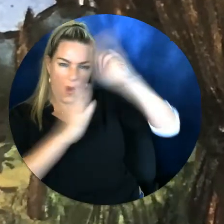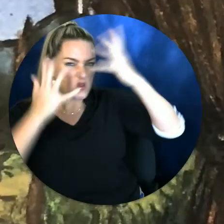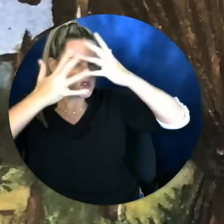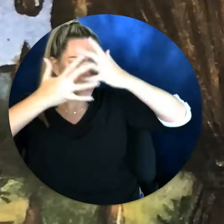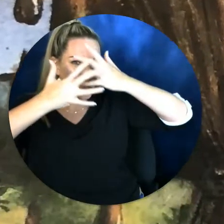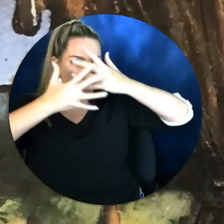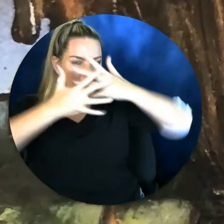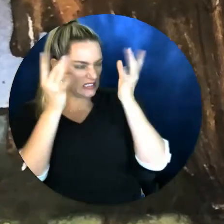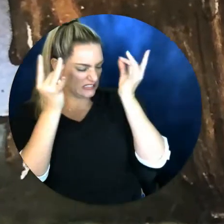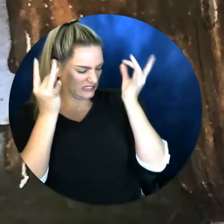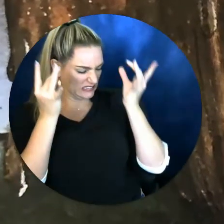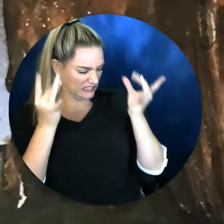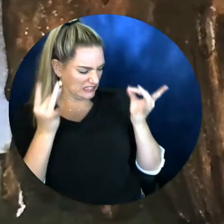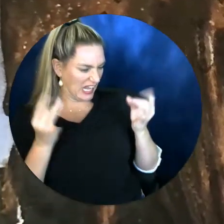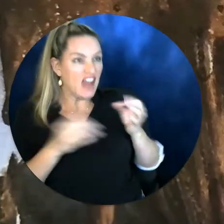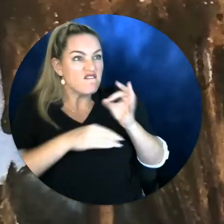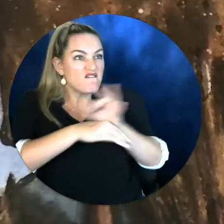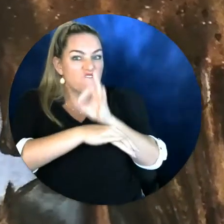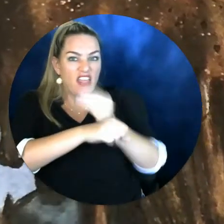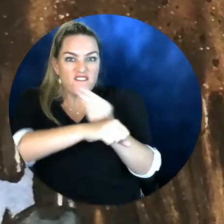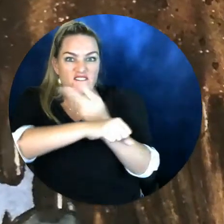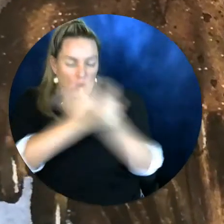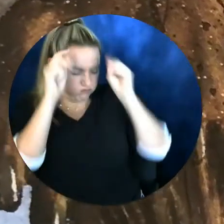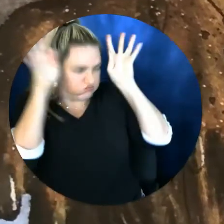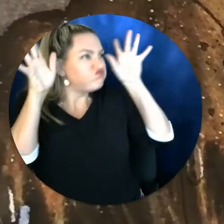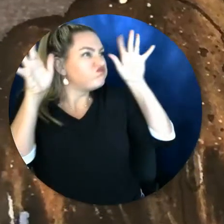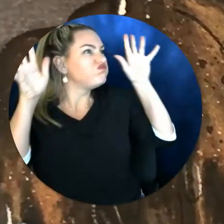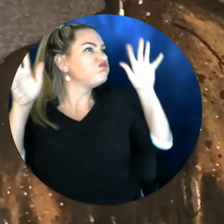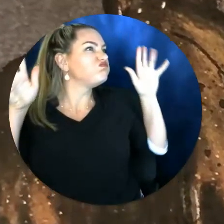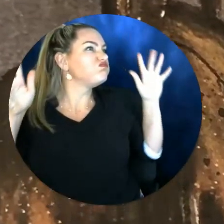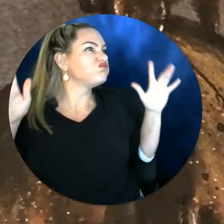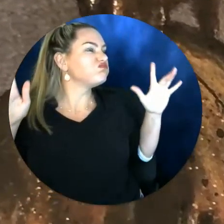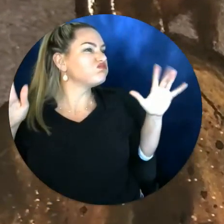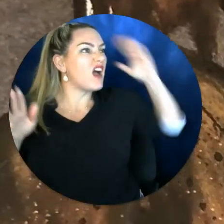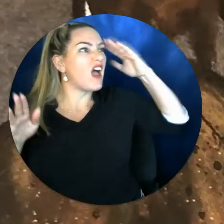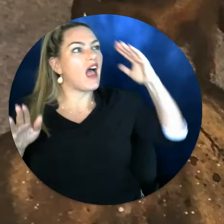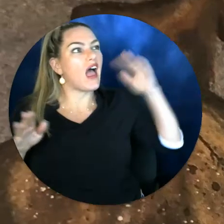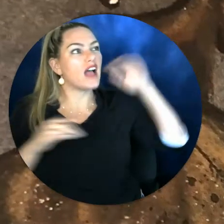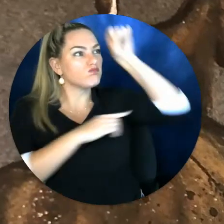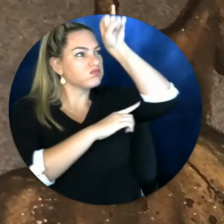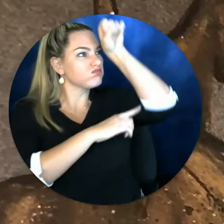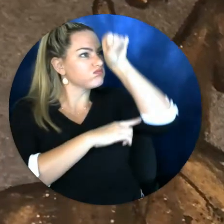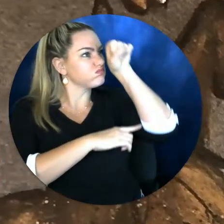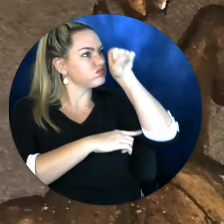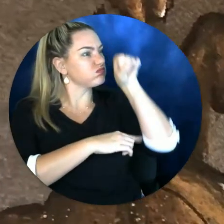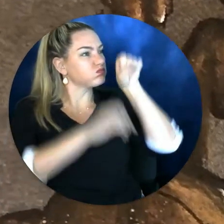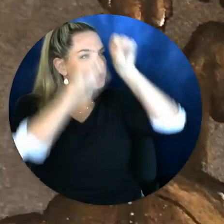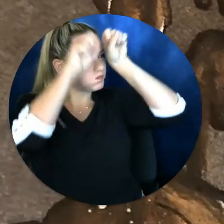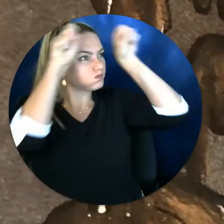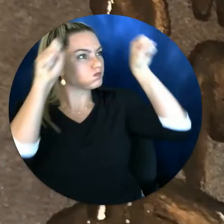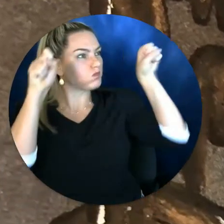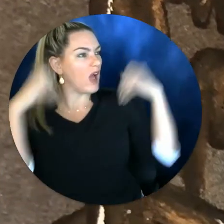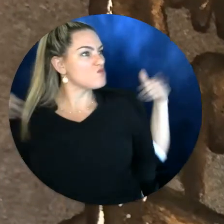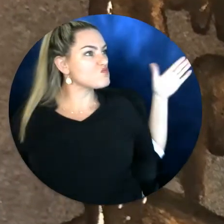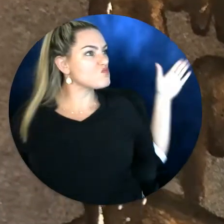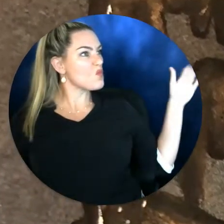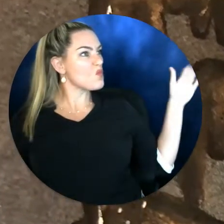dark and sticky, and feathered and furred. It had 4 frightful heads. It had wings like